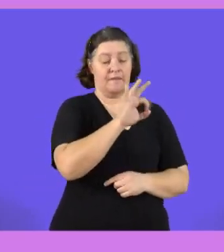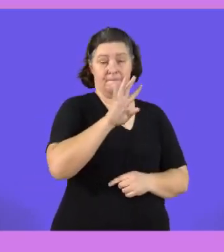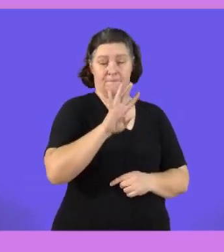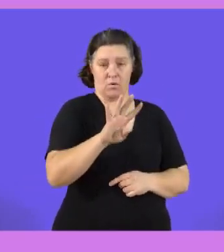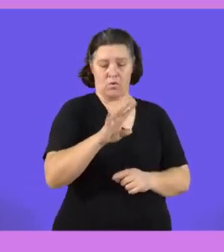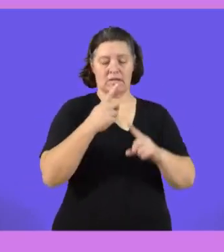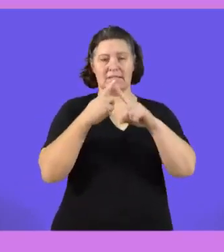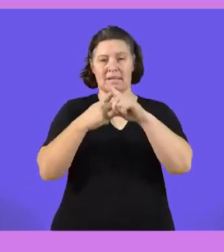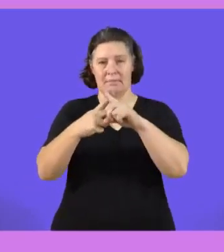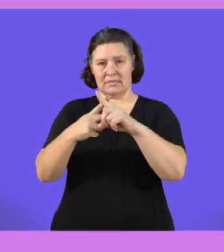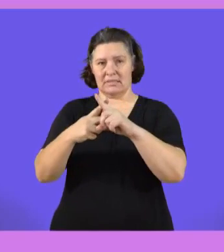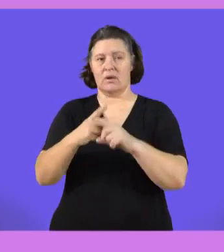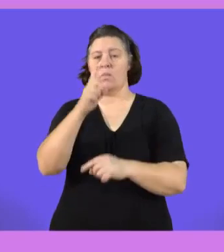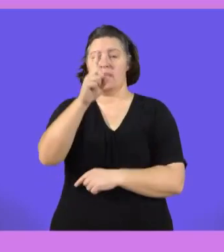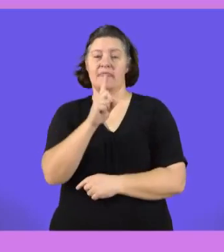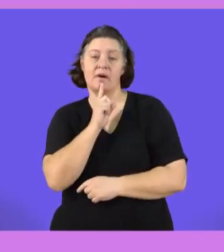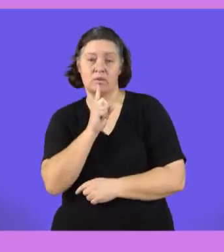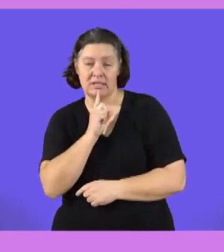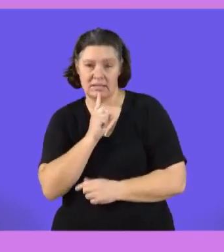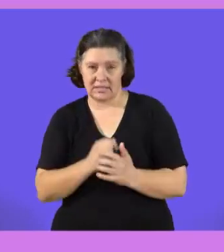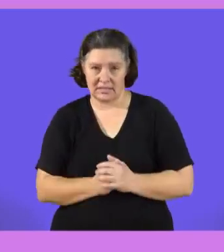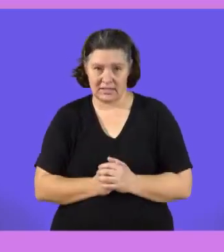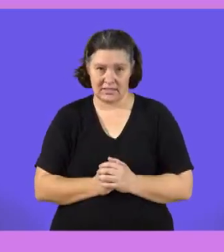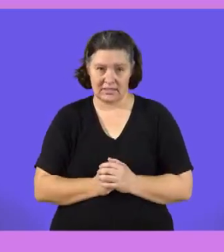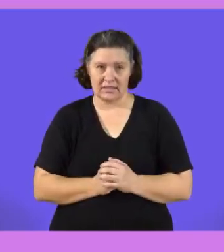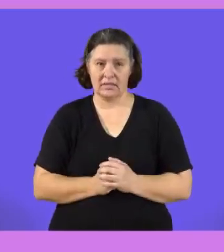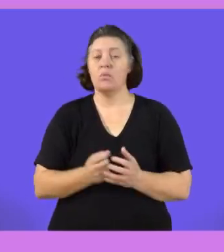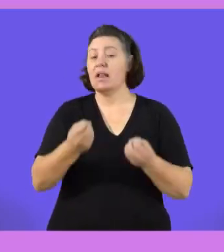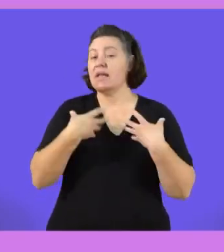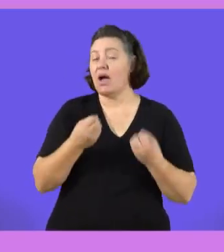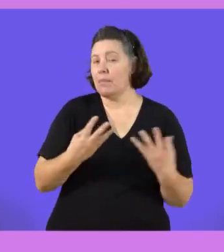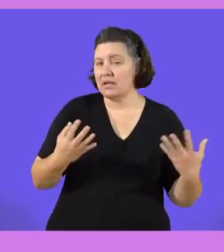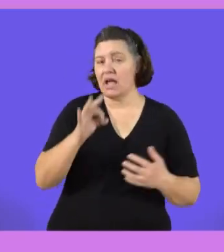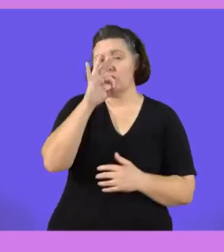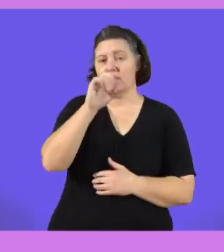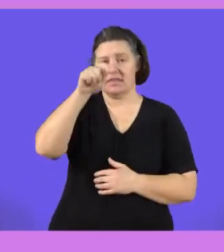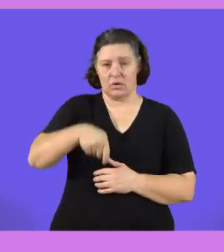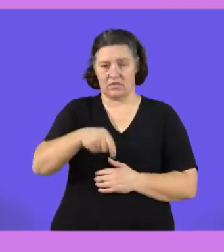34 multiplied by 1,000, and that will give me